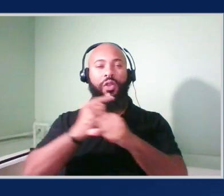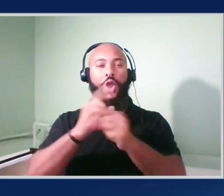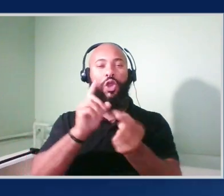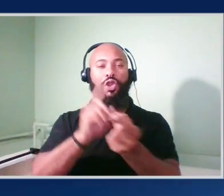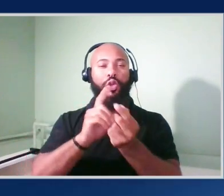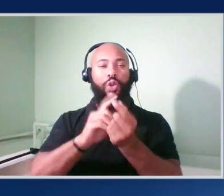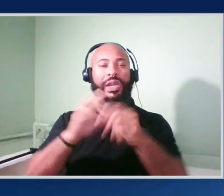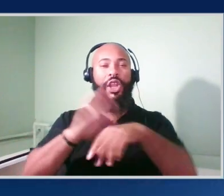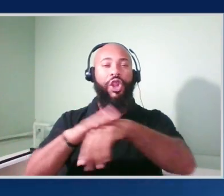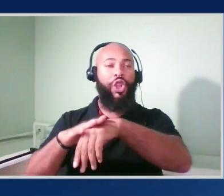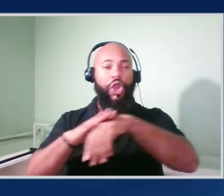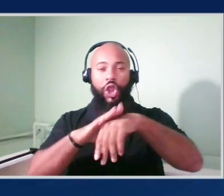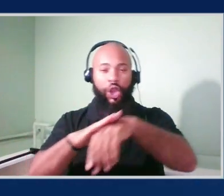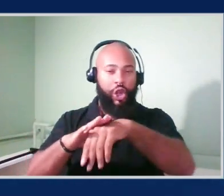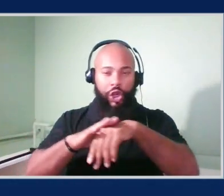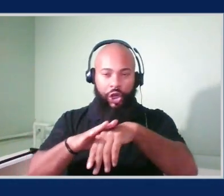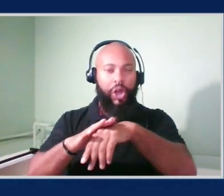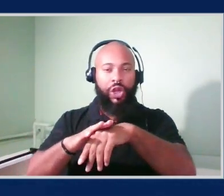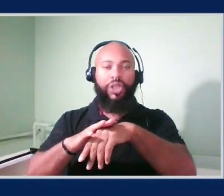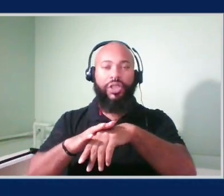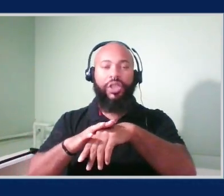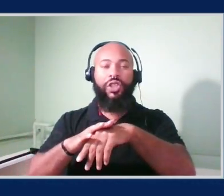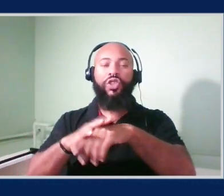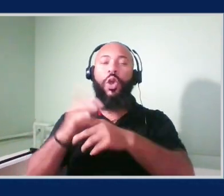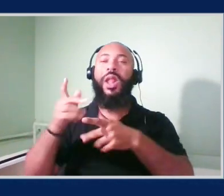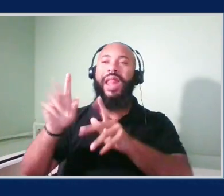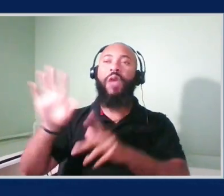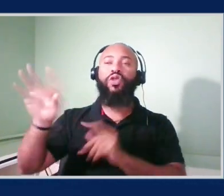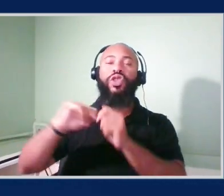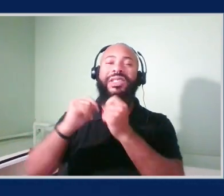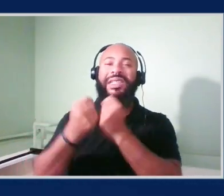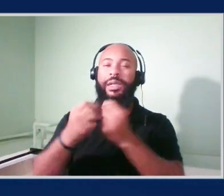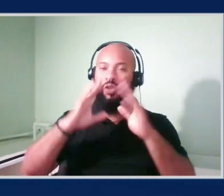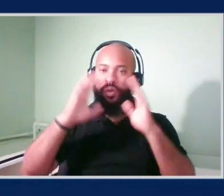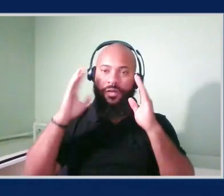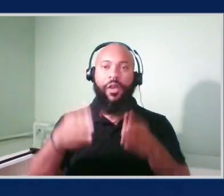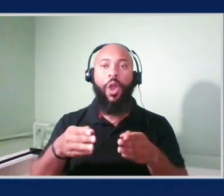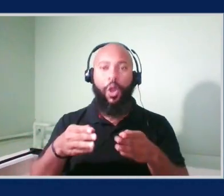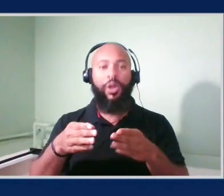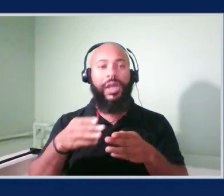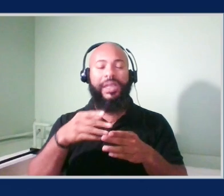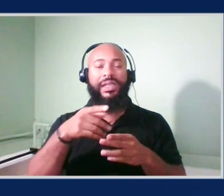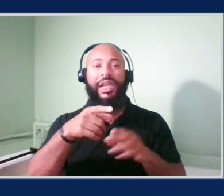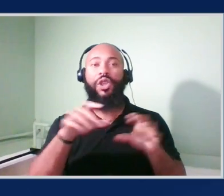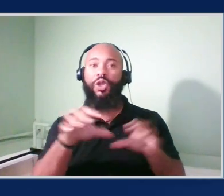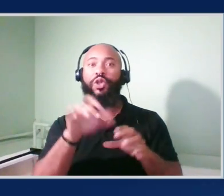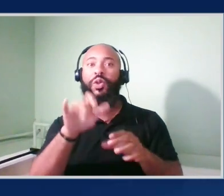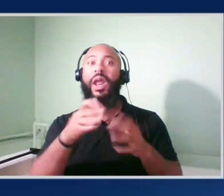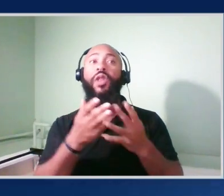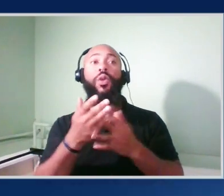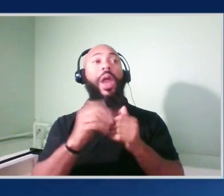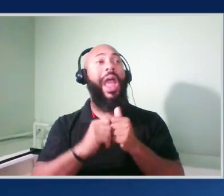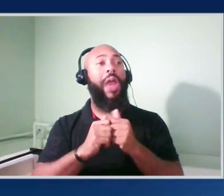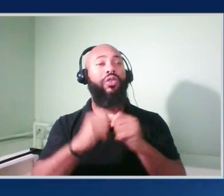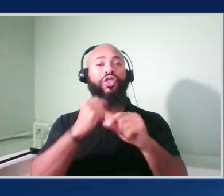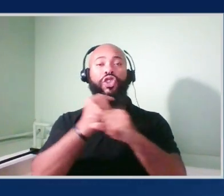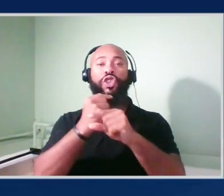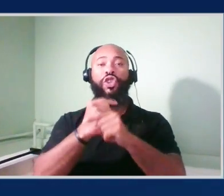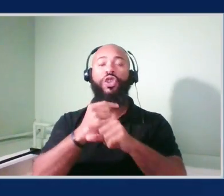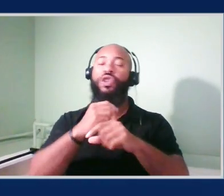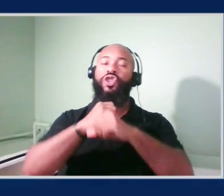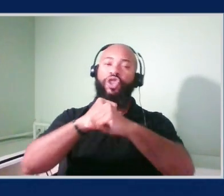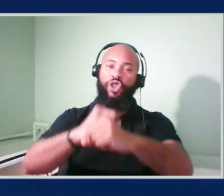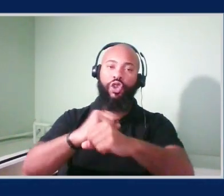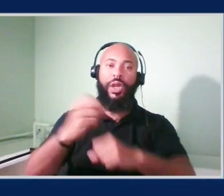actually relevant, Yeah. so it allows your team to stay more focused. And you can do that through Security Hub too. So if you integrate, so by